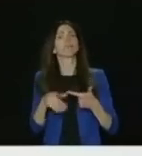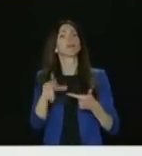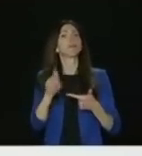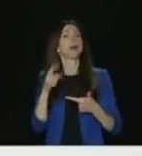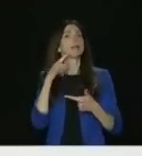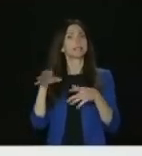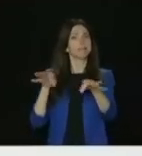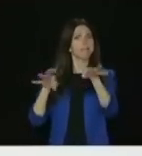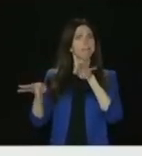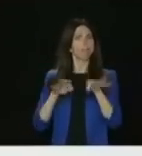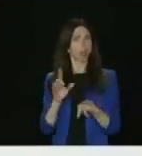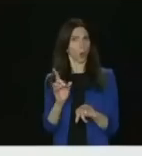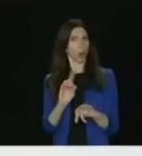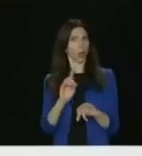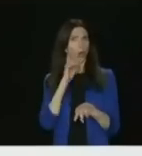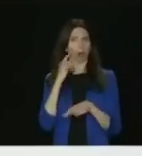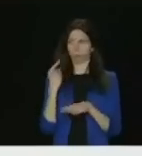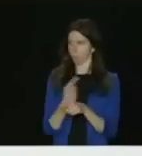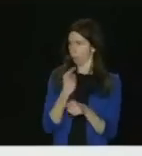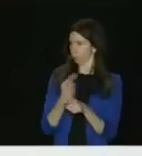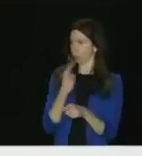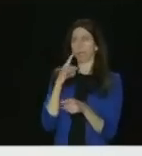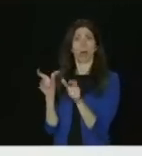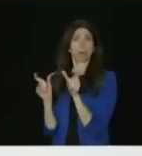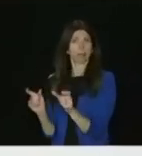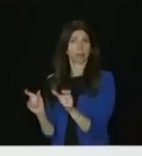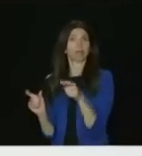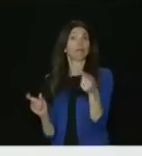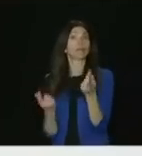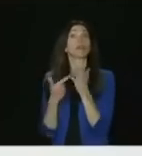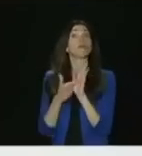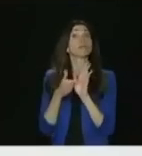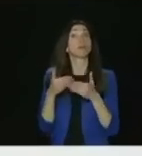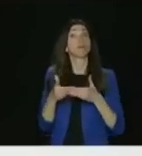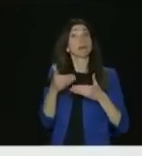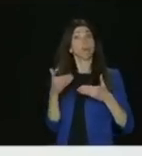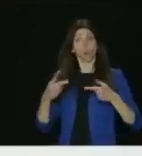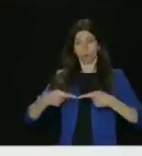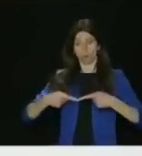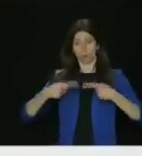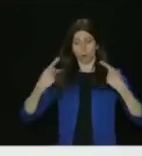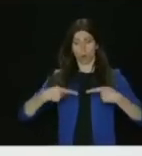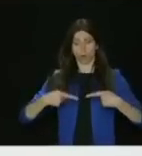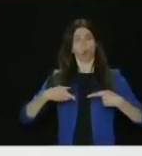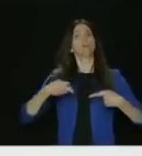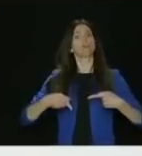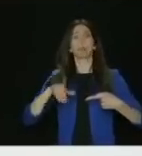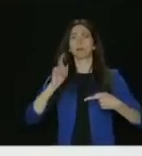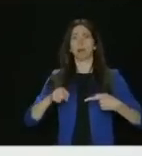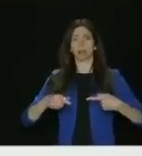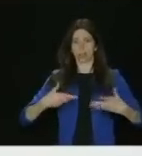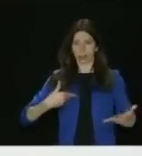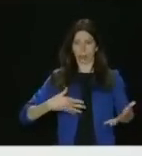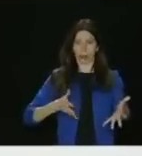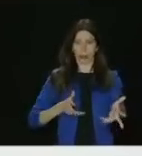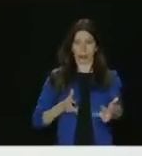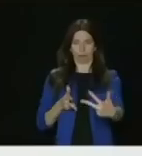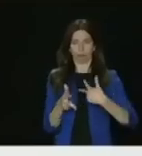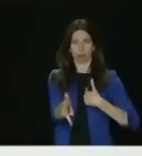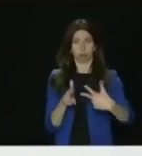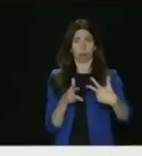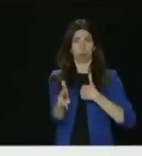prohibited. This could include borders, approaches to borders, and other critical infrastructures, or